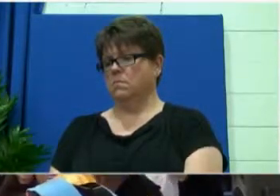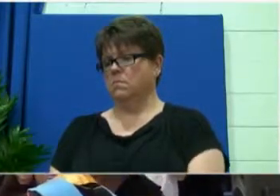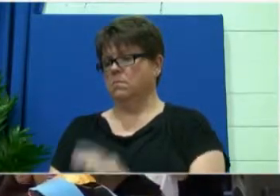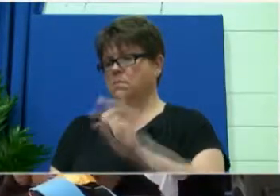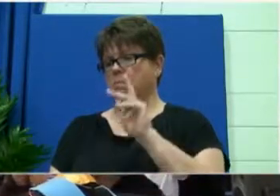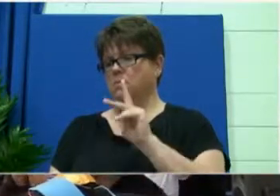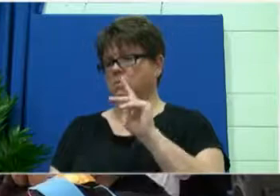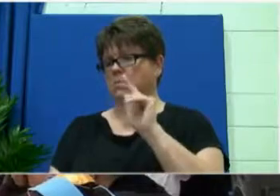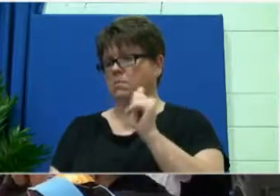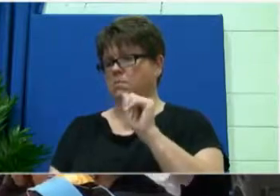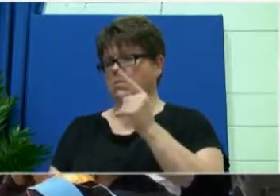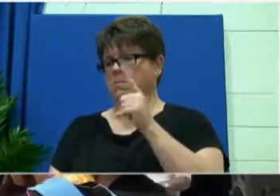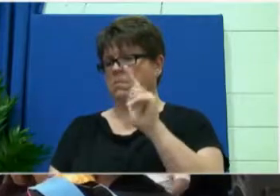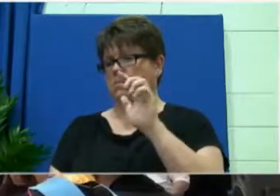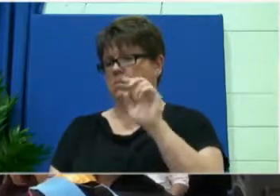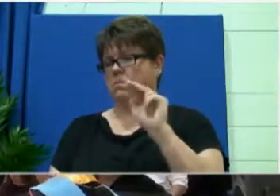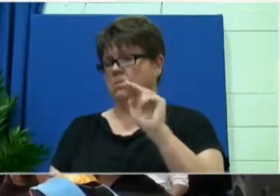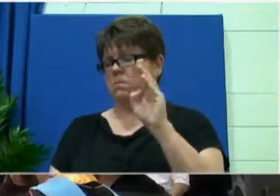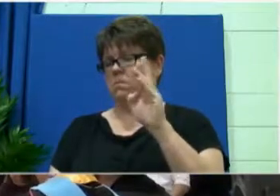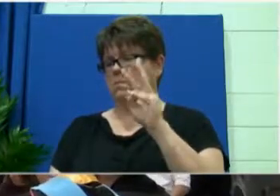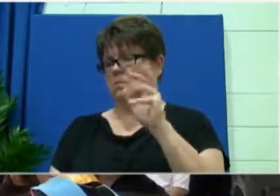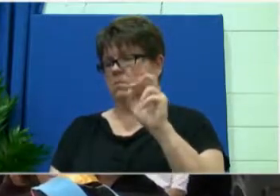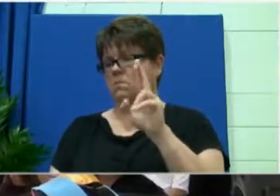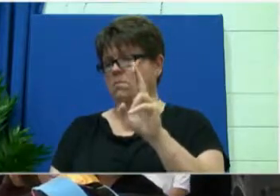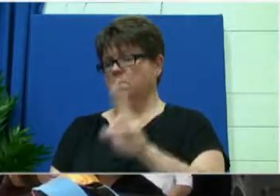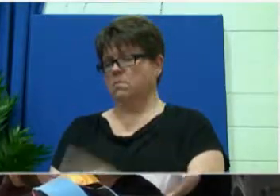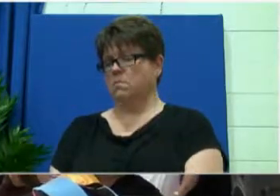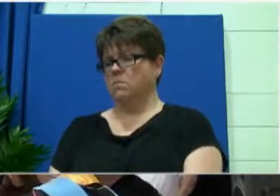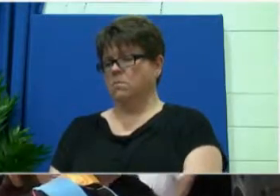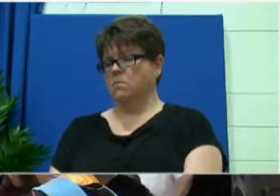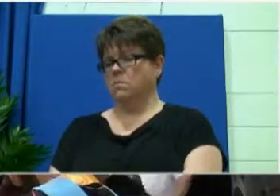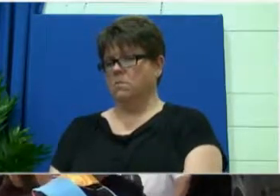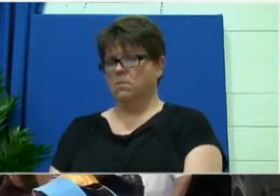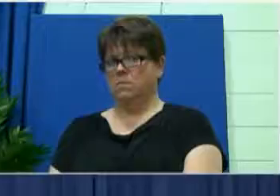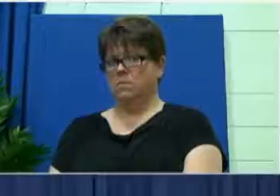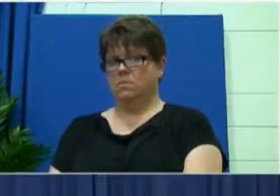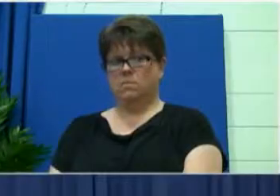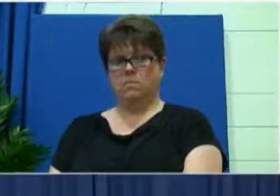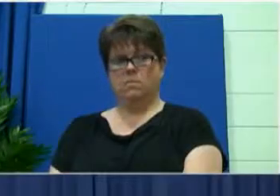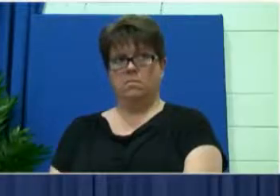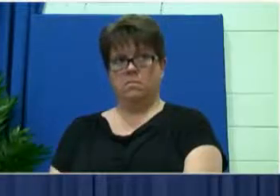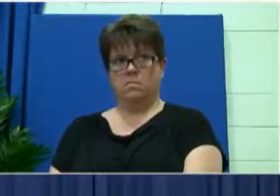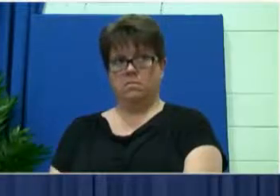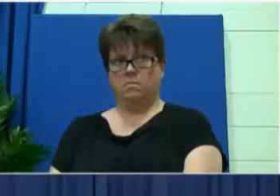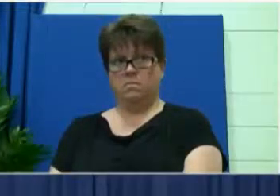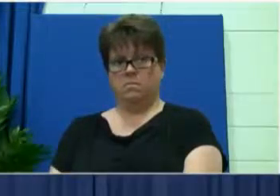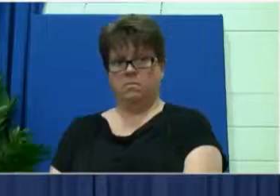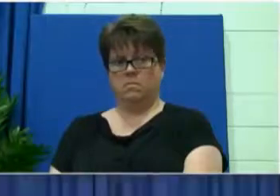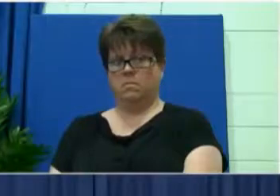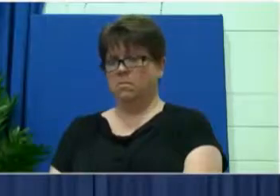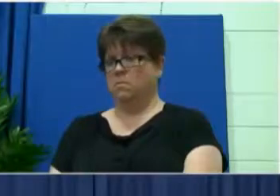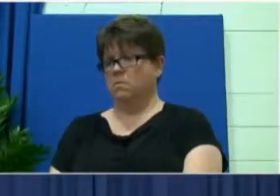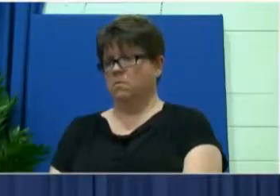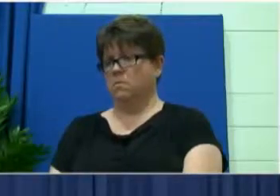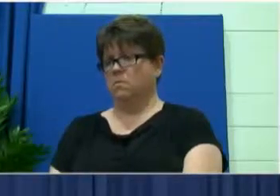Kathleen Janice Brewer, magna cum laude, Associate in Applied Science, Culinary Arts.